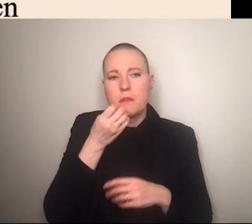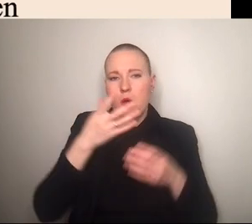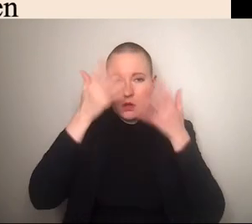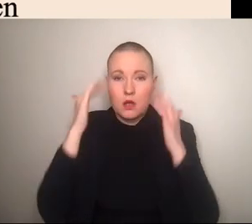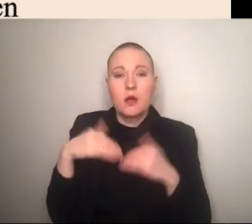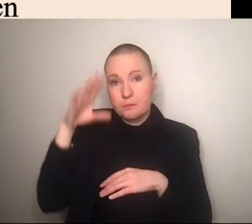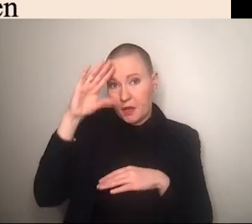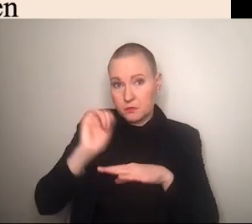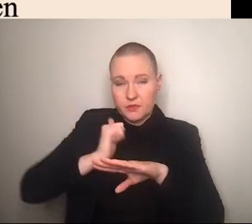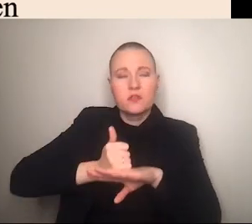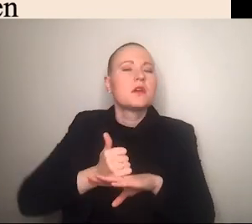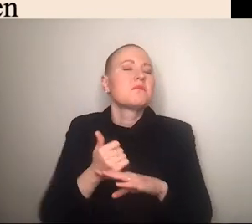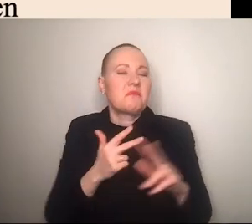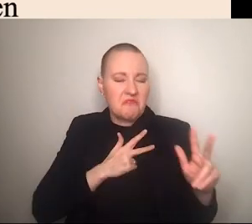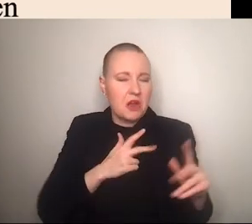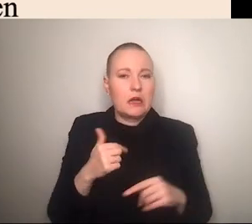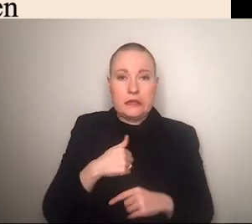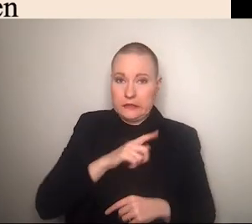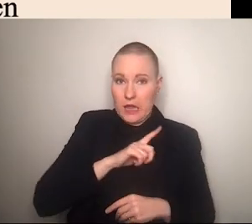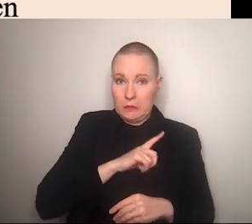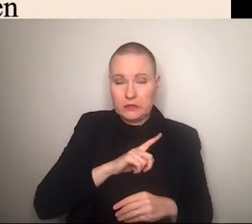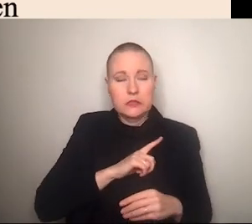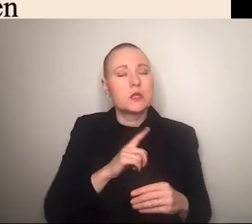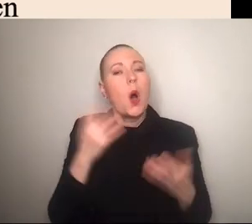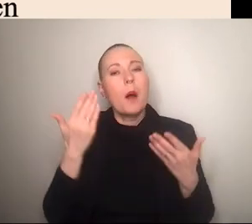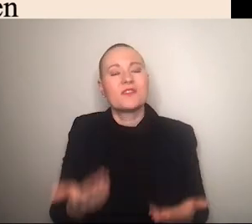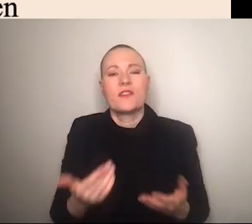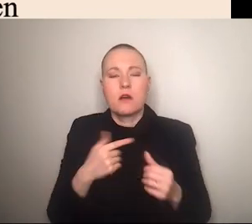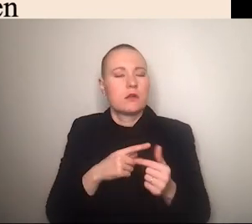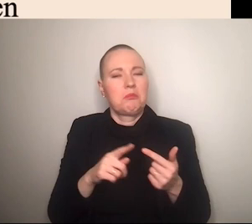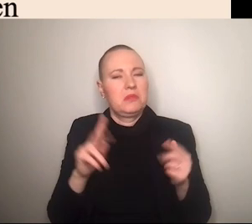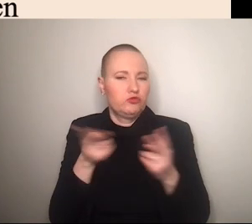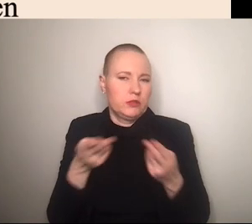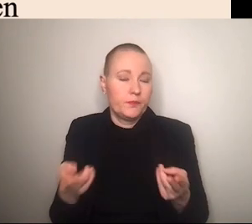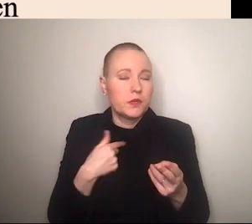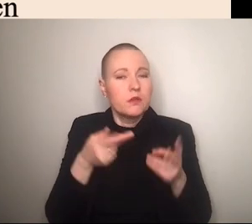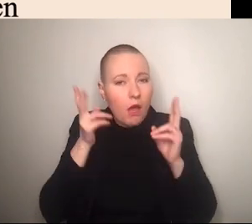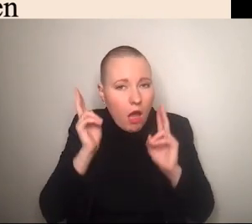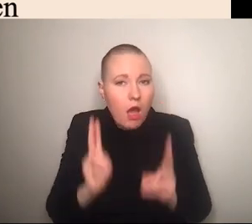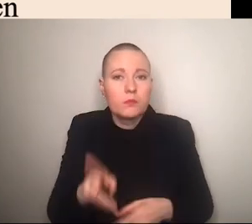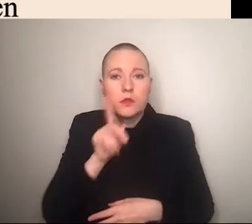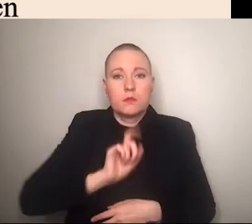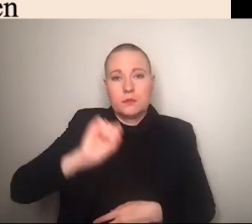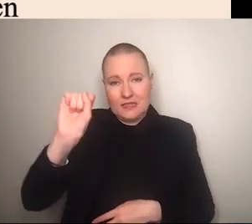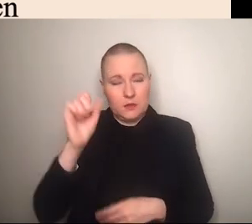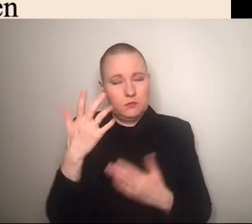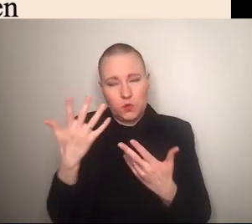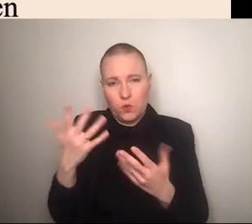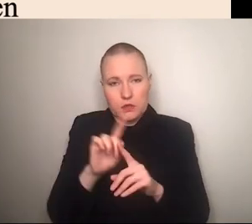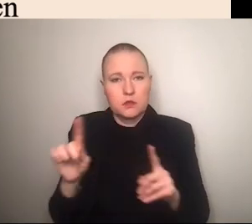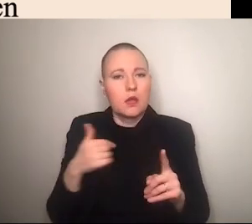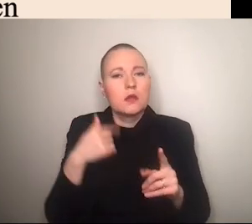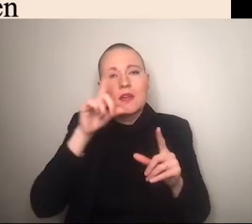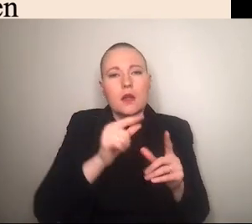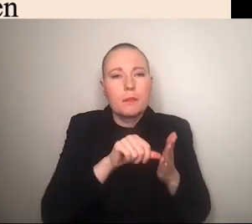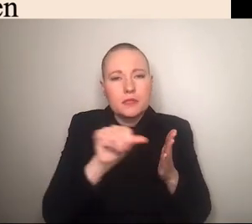real and that i was a victim of the wage gap now that i understand the true motives of feminism i know that this could not be further also